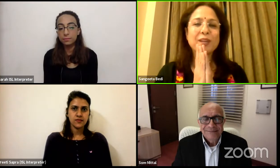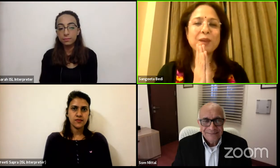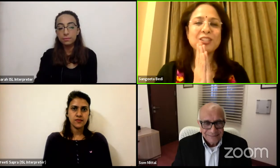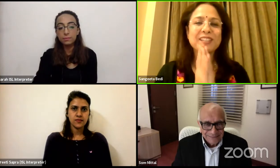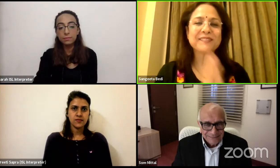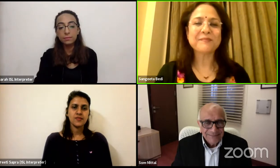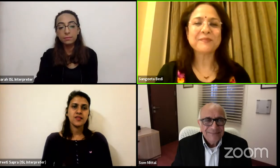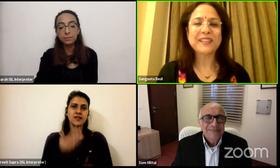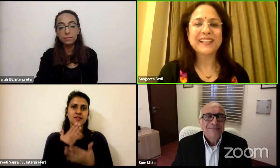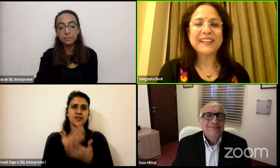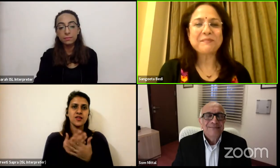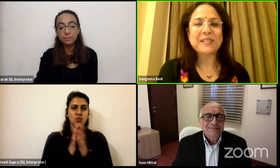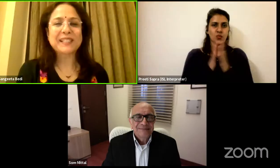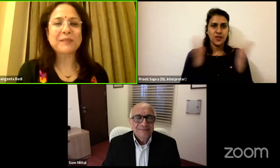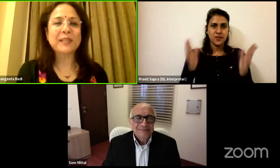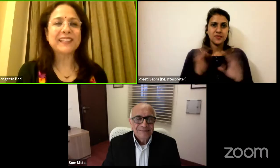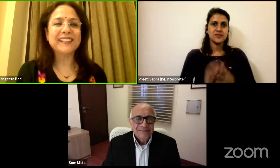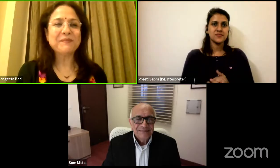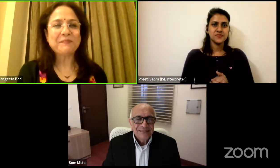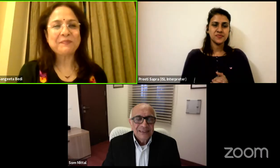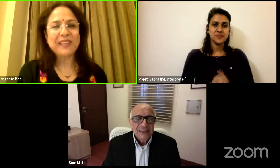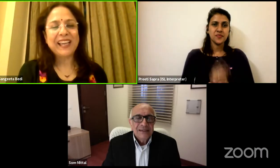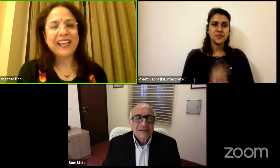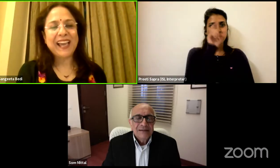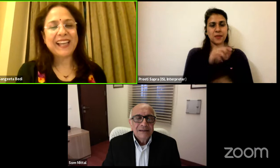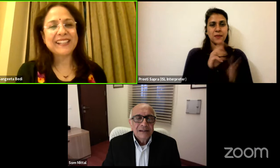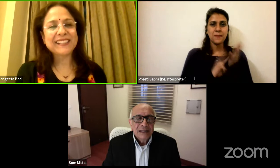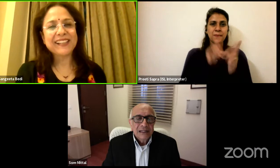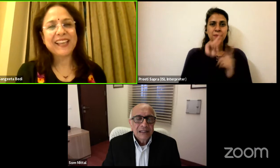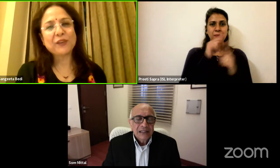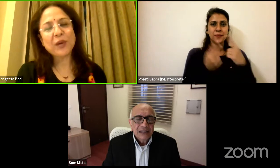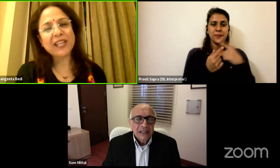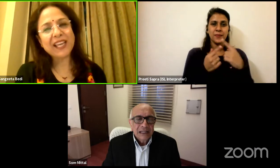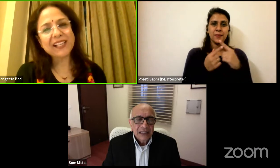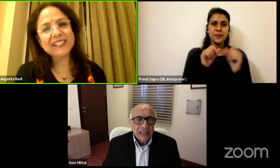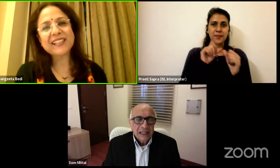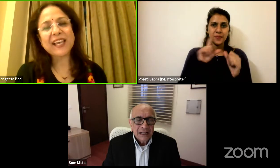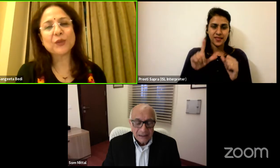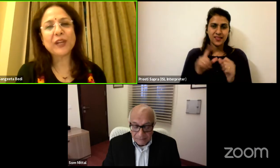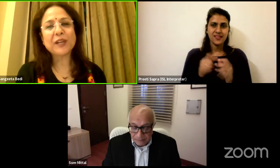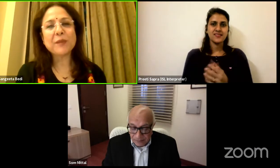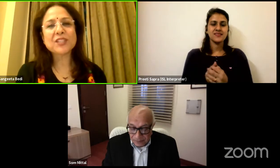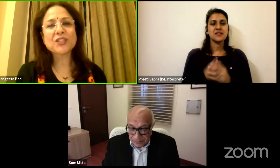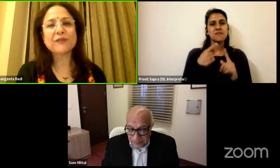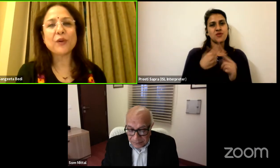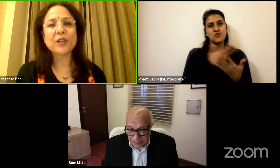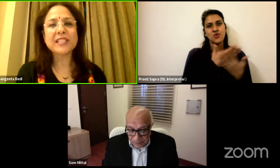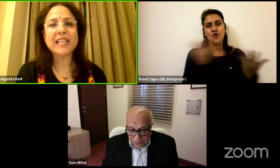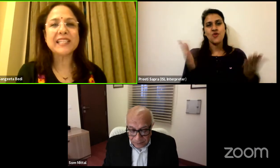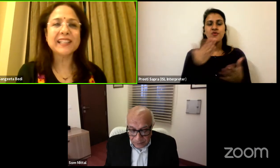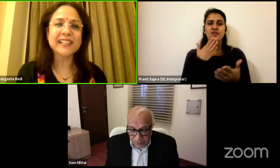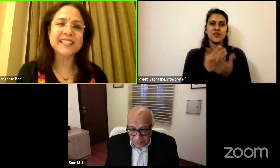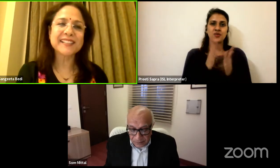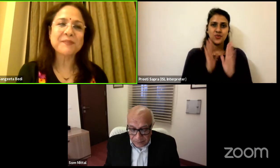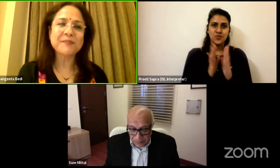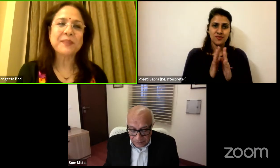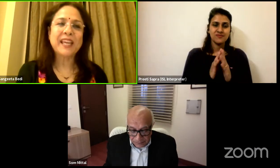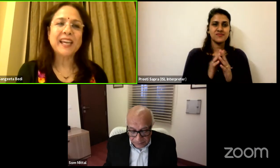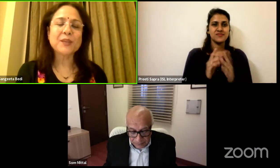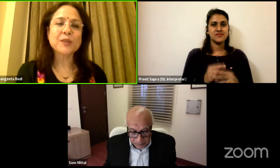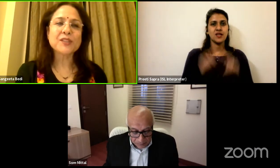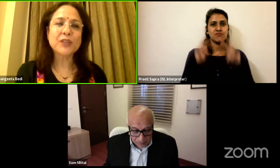Thank you very much, Mr. Mittal, and everyone else. Thank you very much for attending